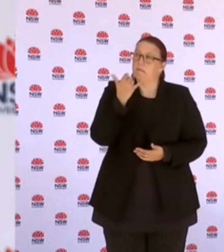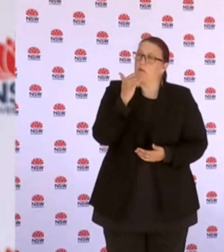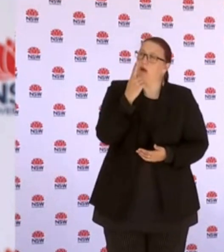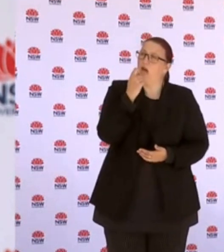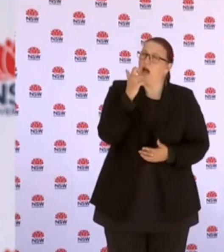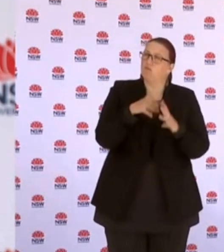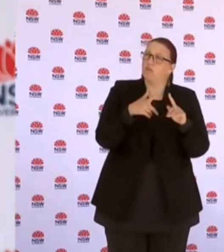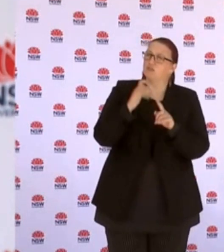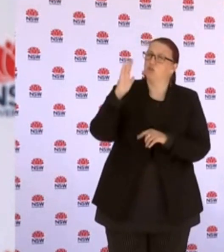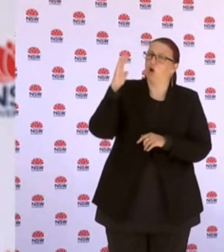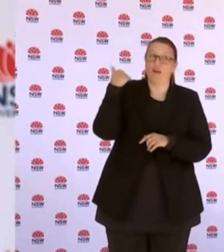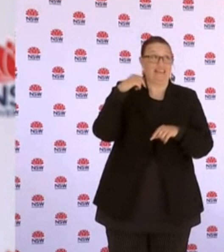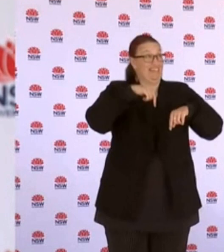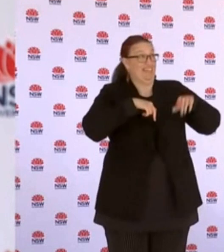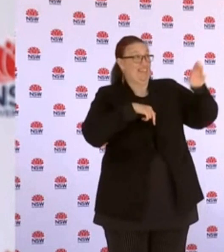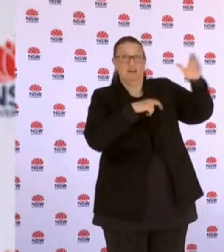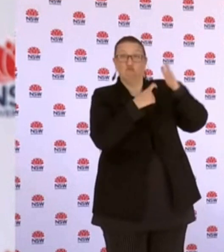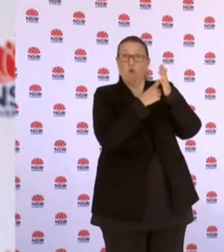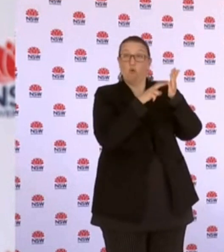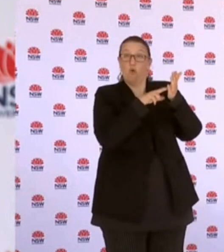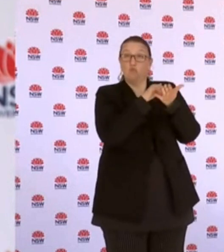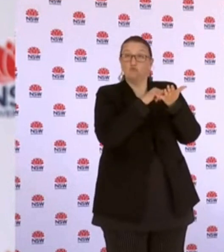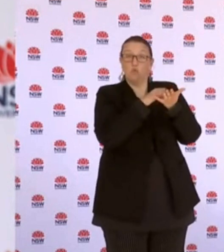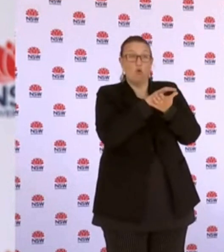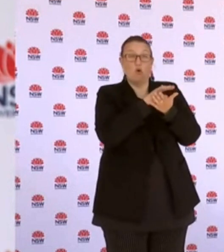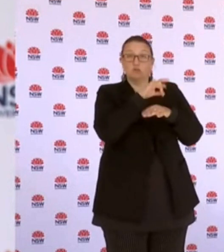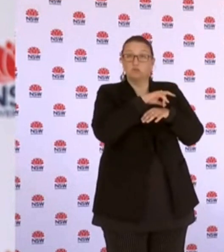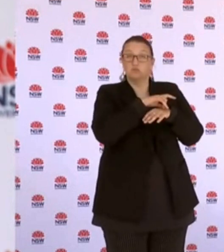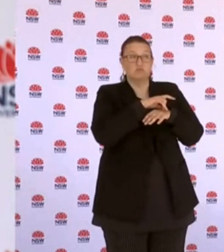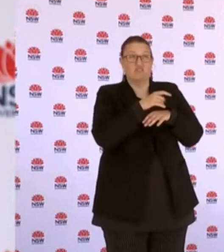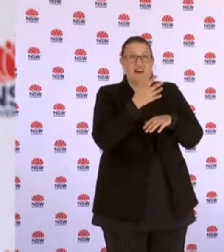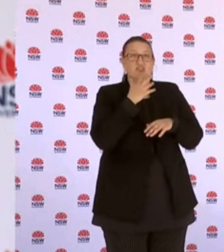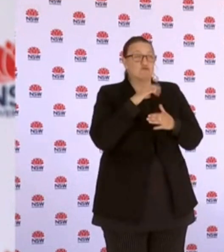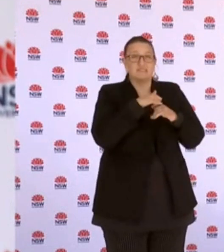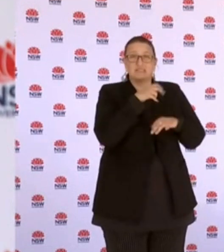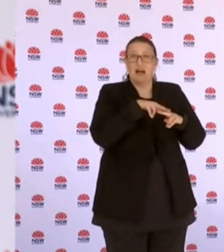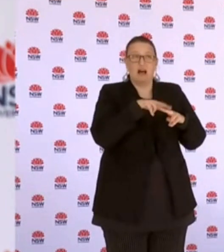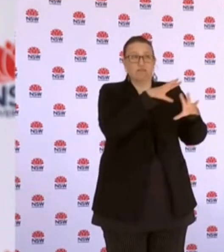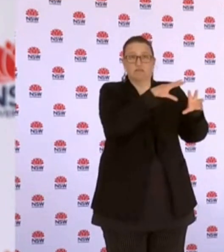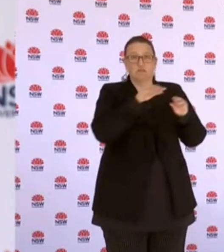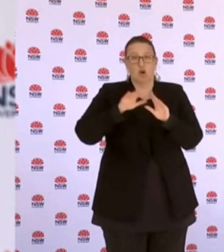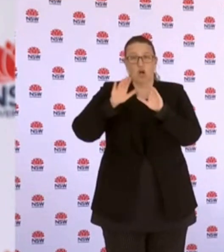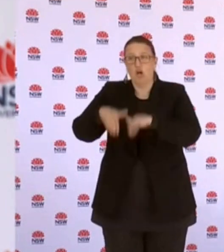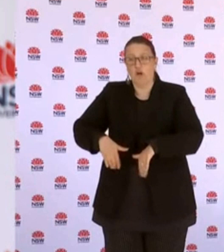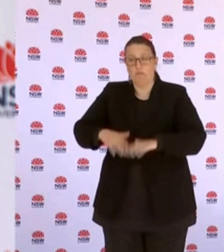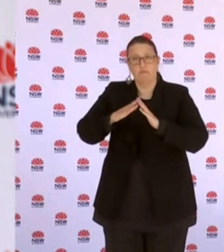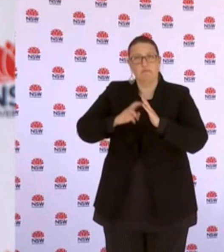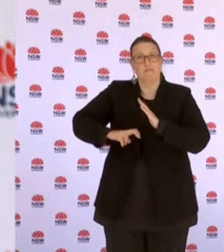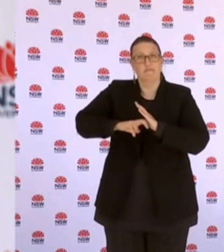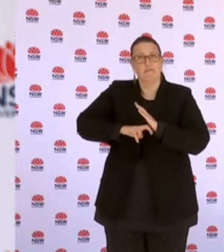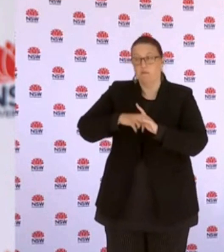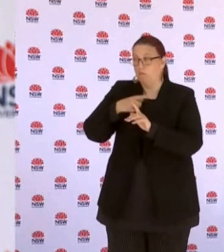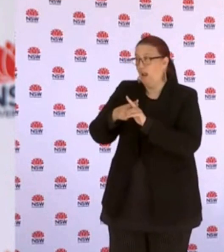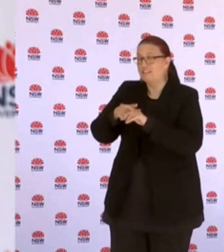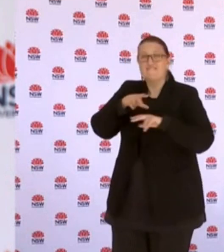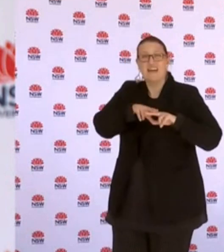couple of hundred staff actually right here at North Shore Hospital being taken offline. And then I think about the same time at Fairfield, about 100 staff being